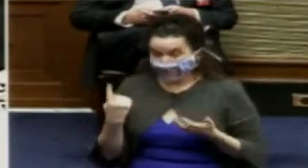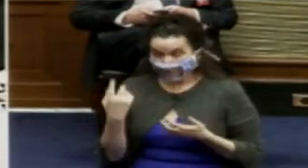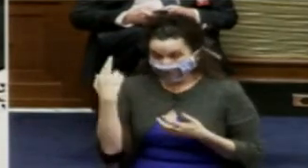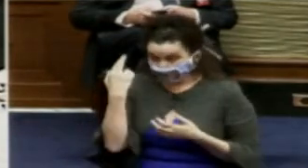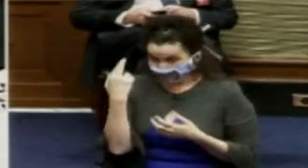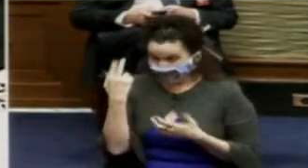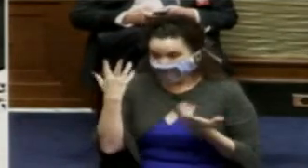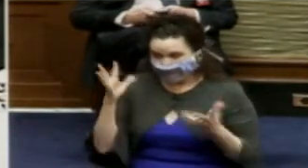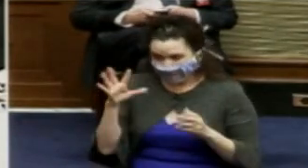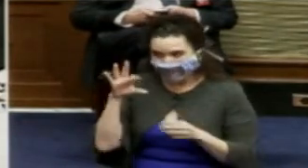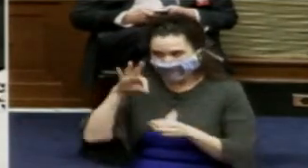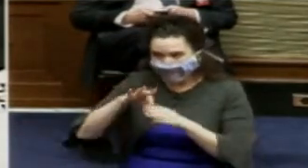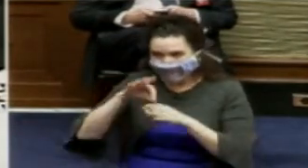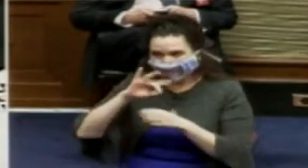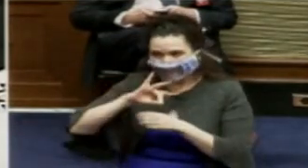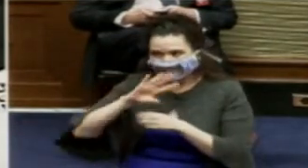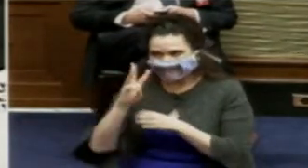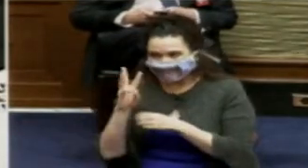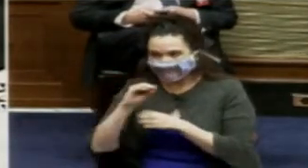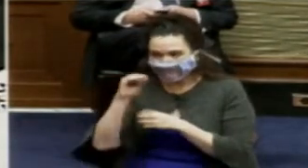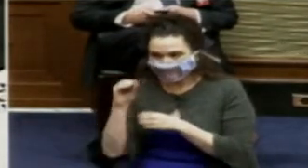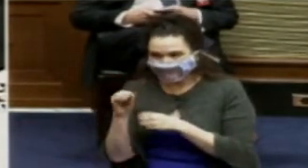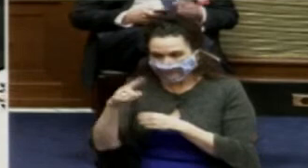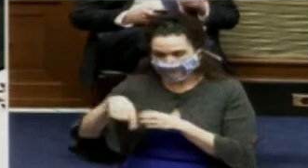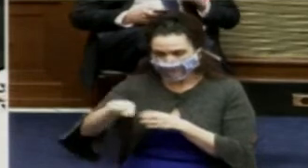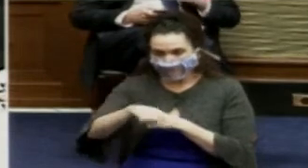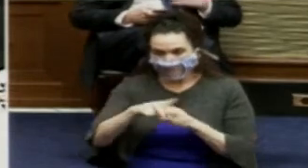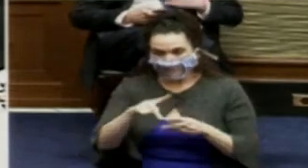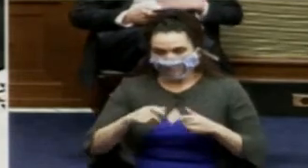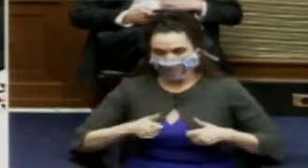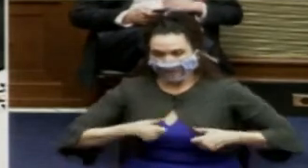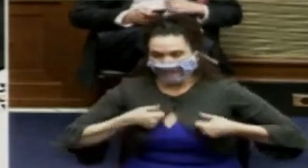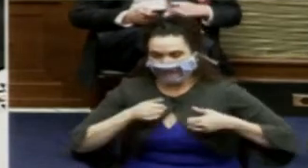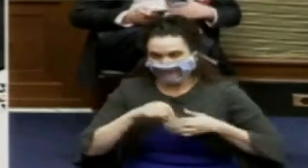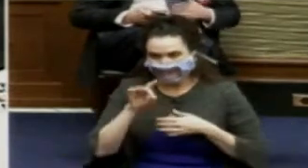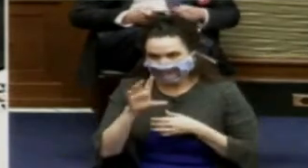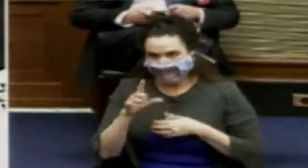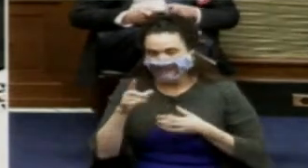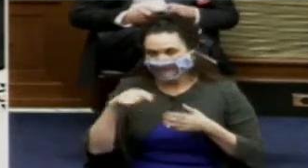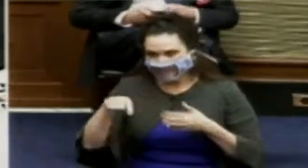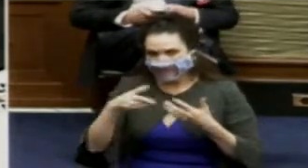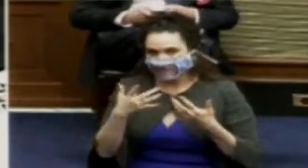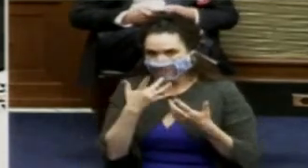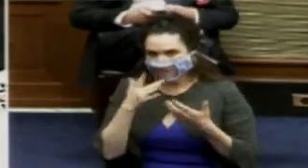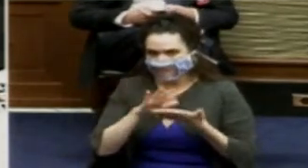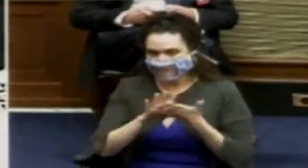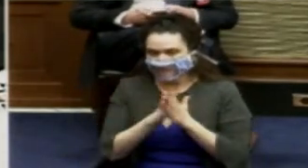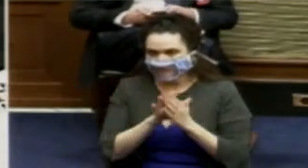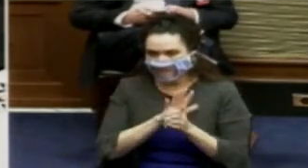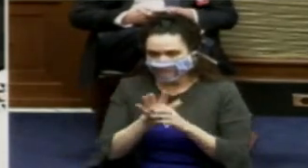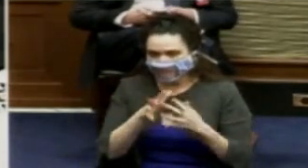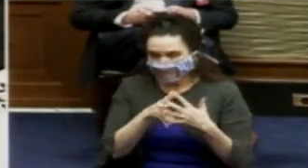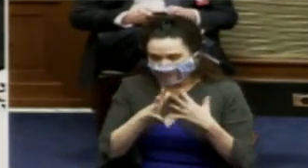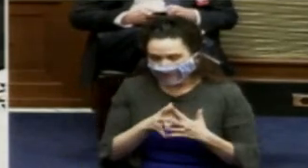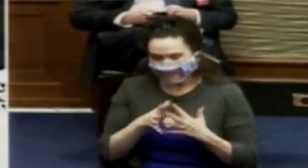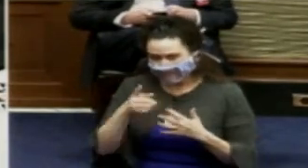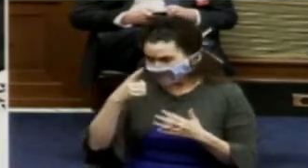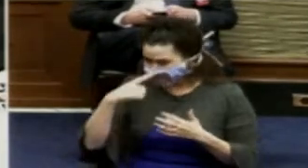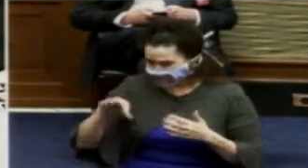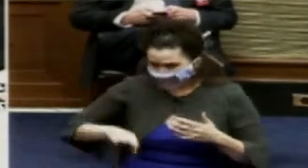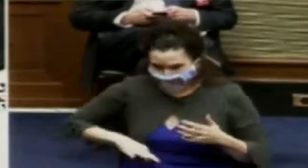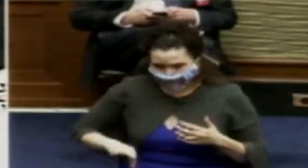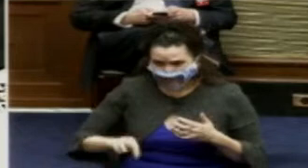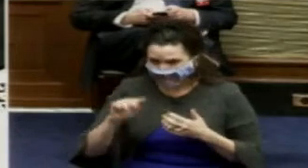voted. 86% of our electorate says they want to be full Americans. They want to be full tax-paying Americans. They're